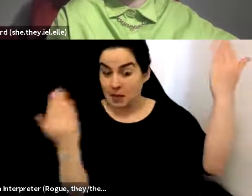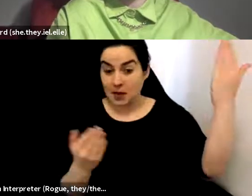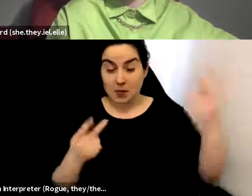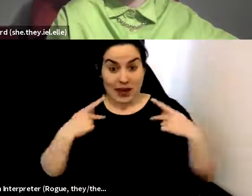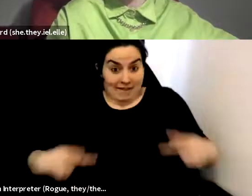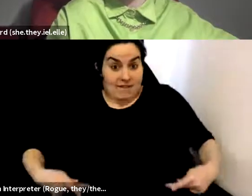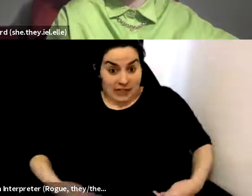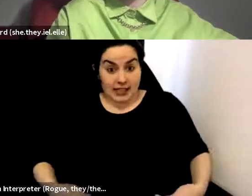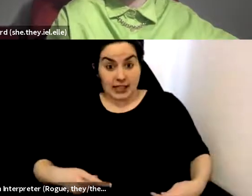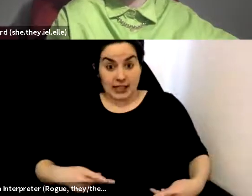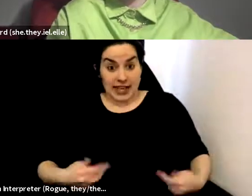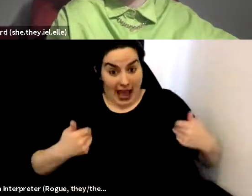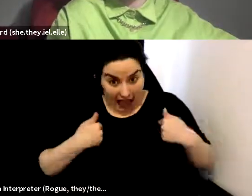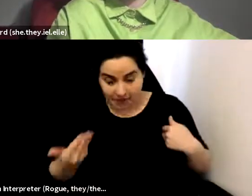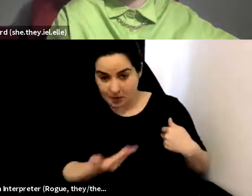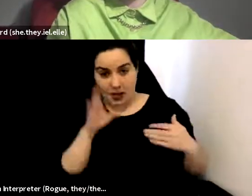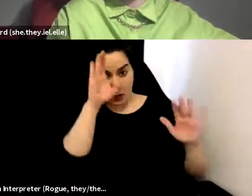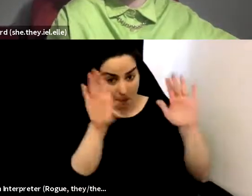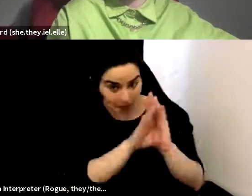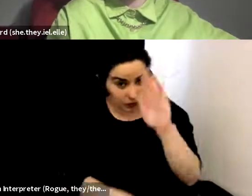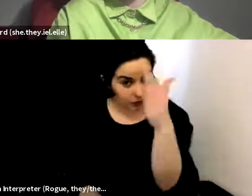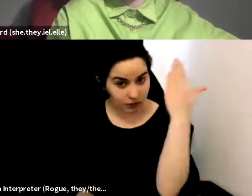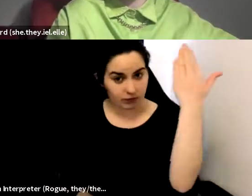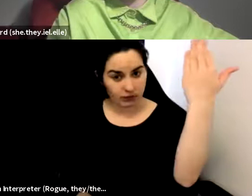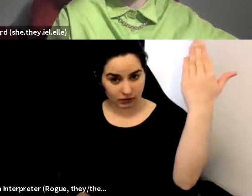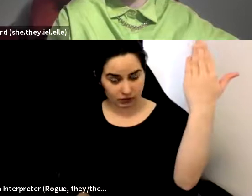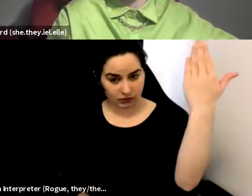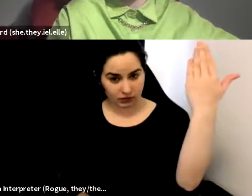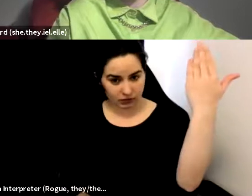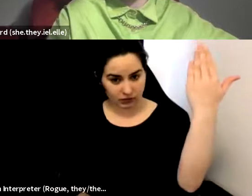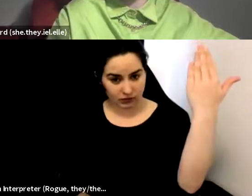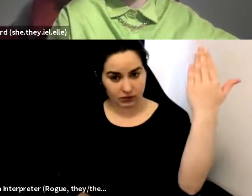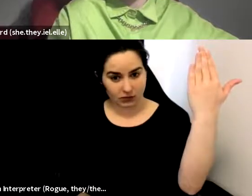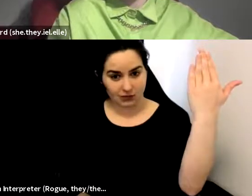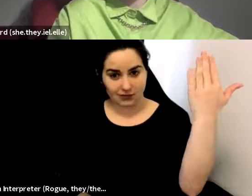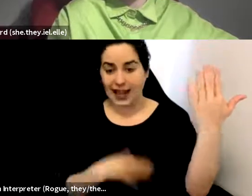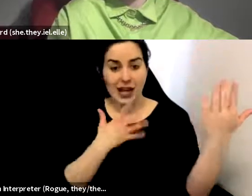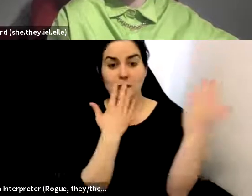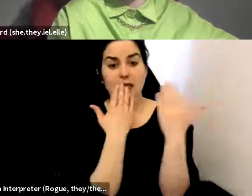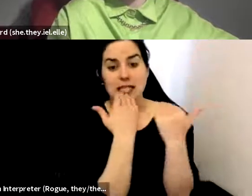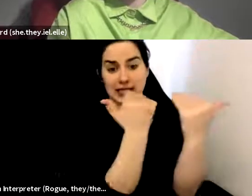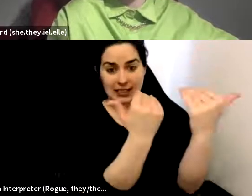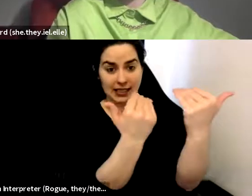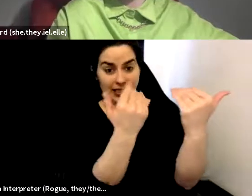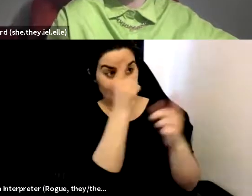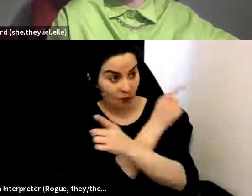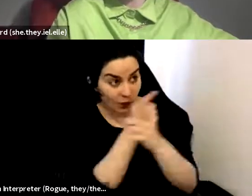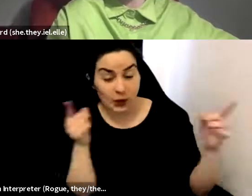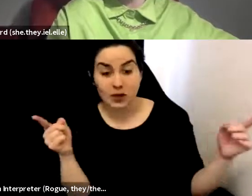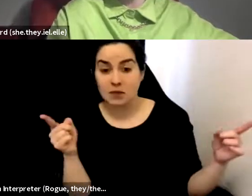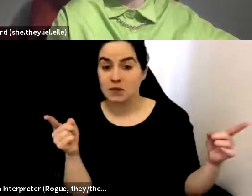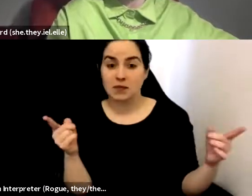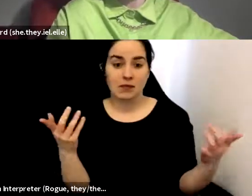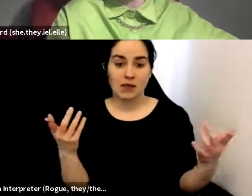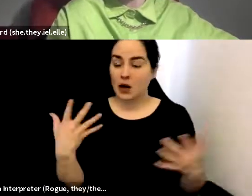by image. And I sang for them, and I spent time out on